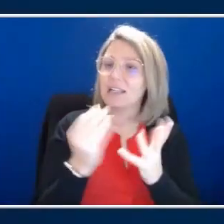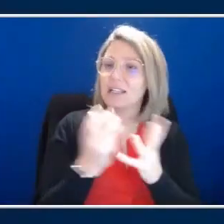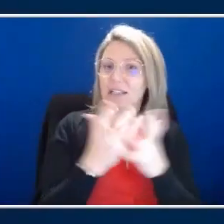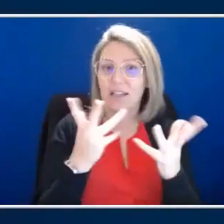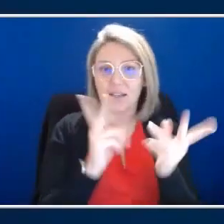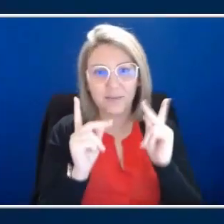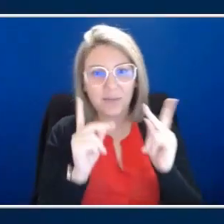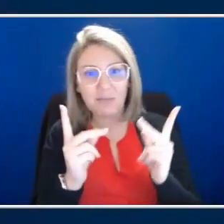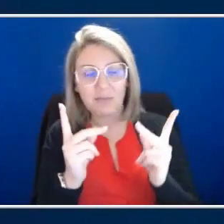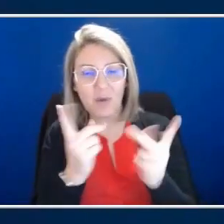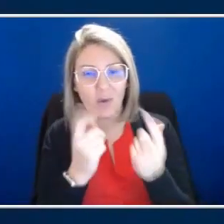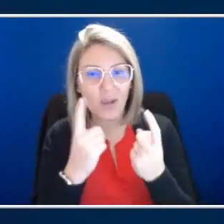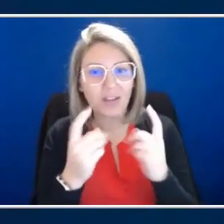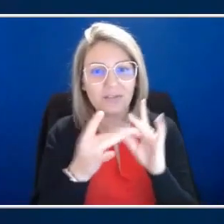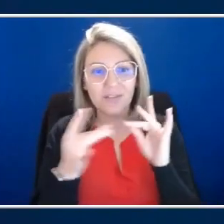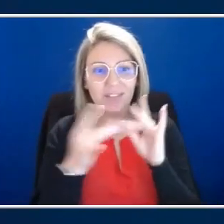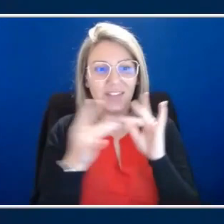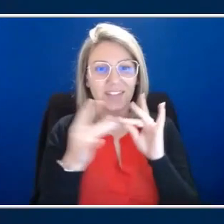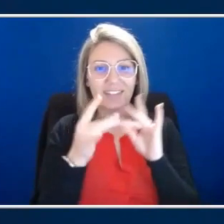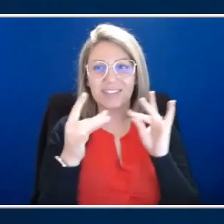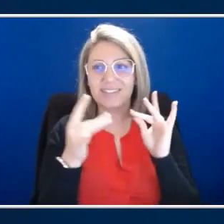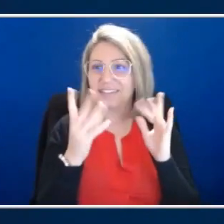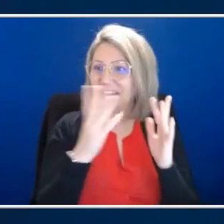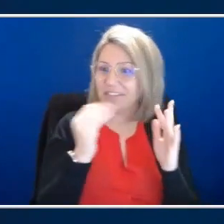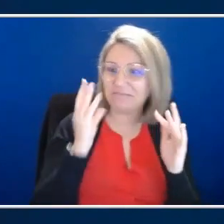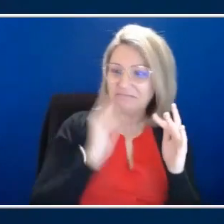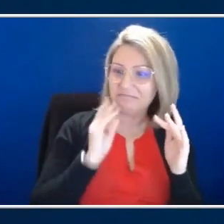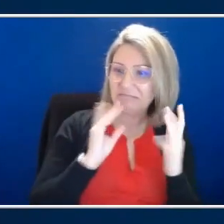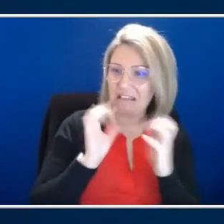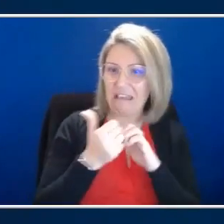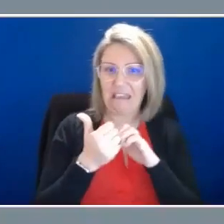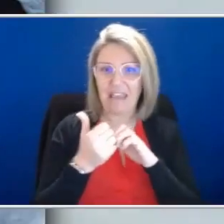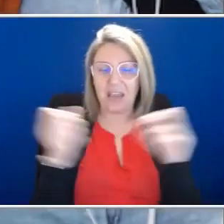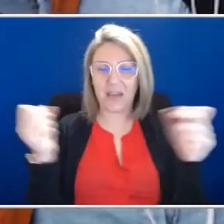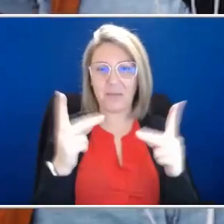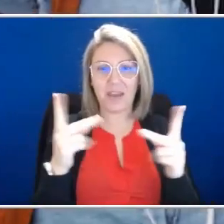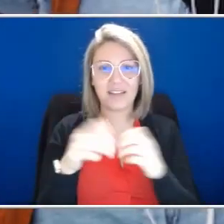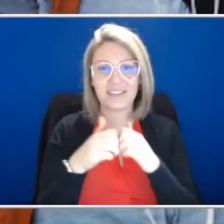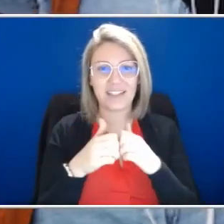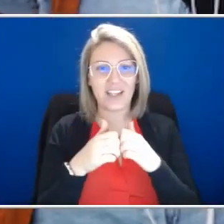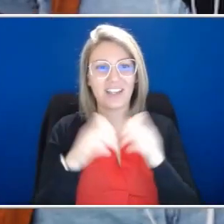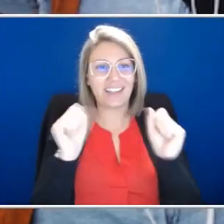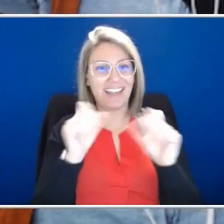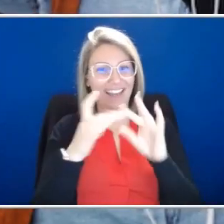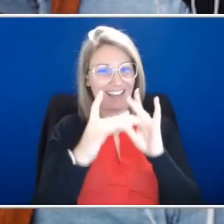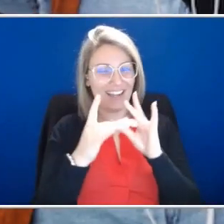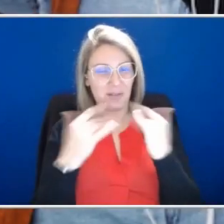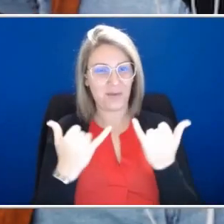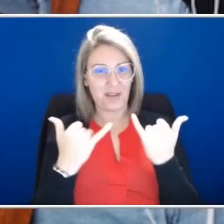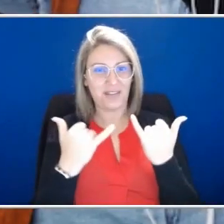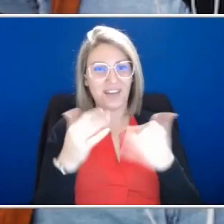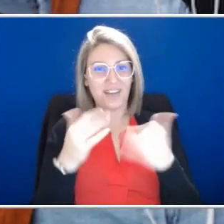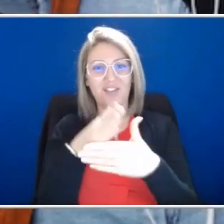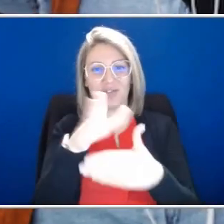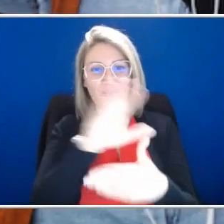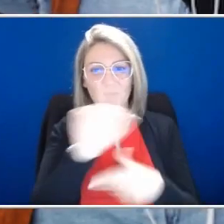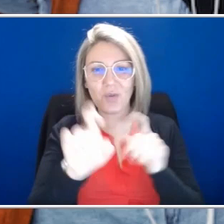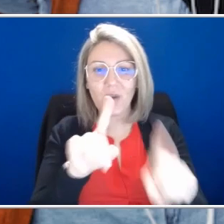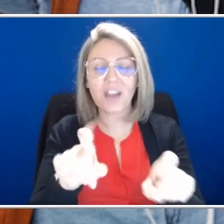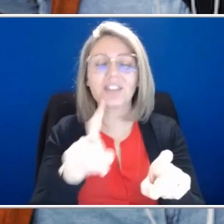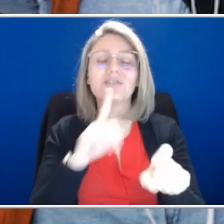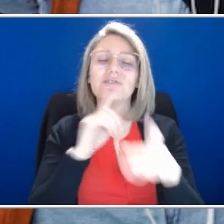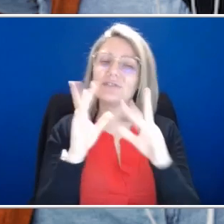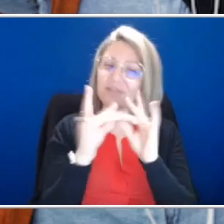about Kyle's journey and how Dr. Garg was able to put him back together. Here's how you connect with us right now. Share your questions and please share your comments with